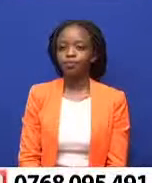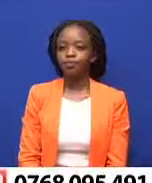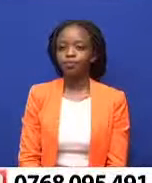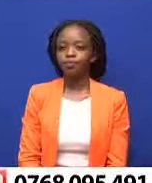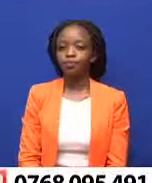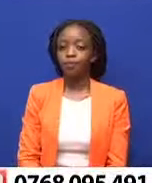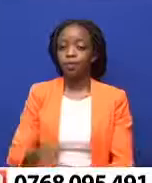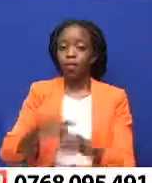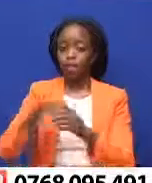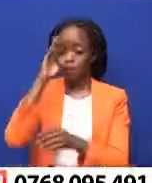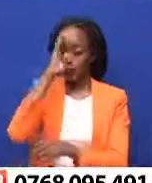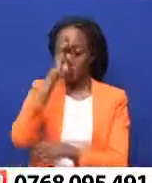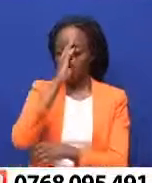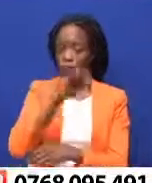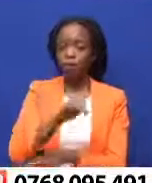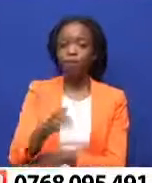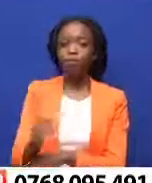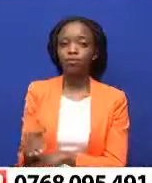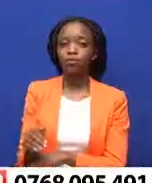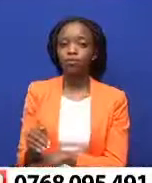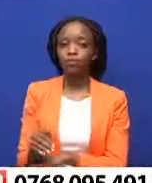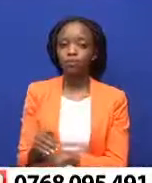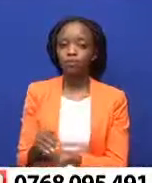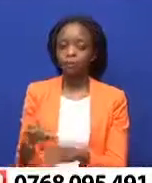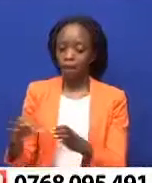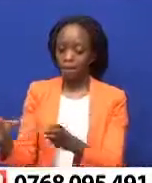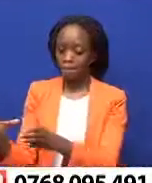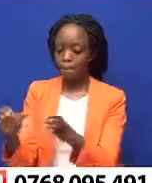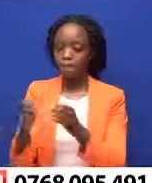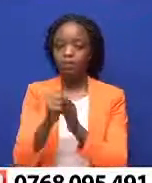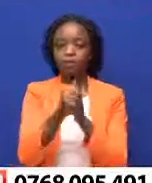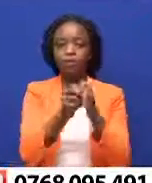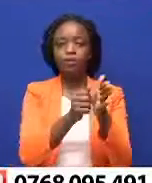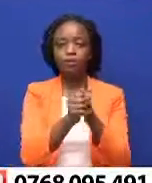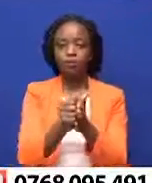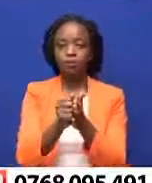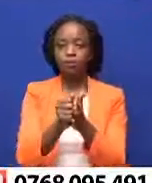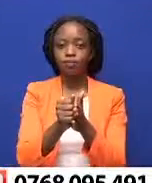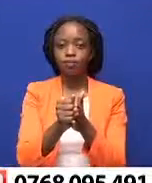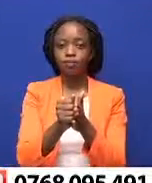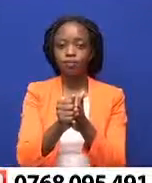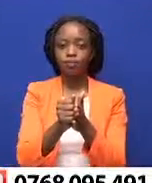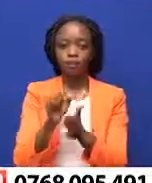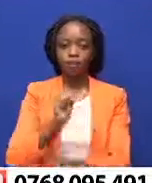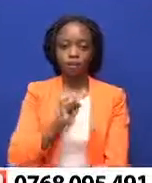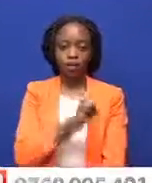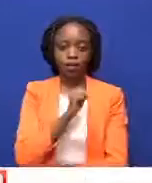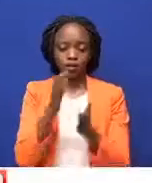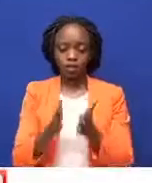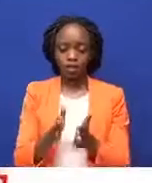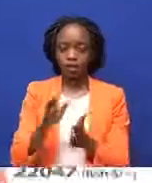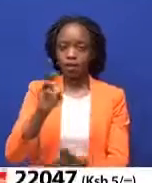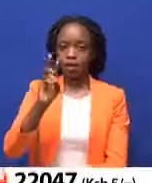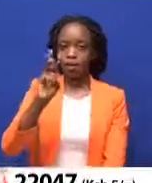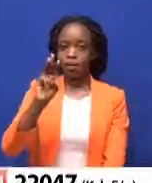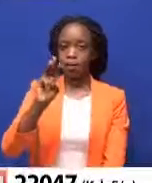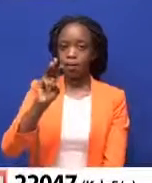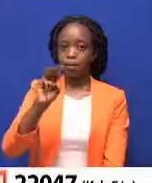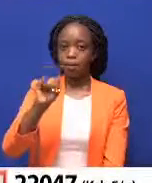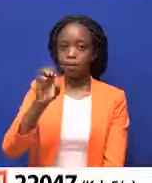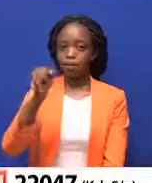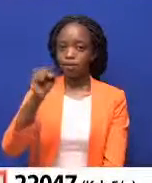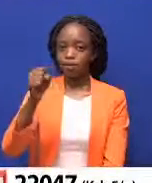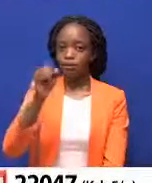In Bungoma County, the party leader, our current party leader, Senator Moses Masika Wetangula, is